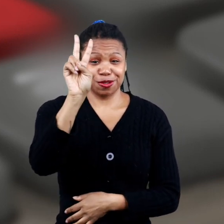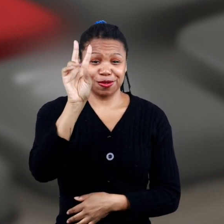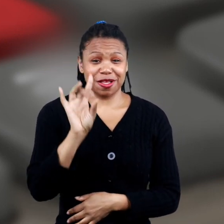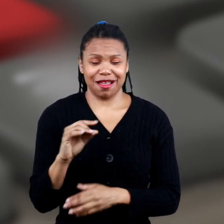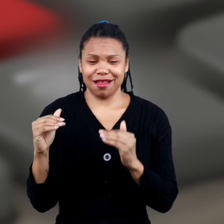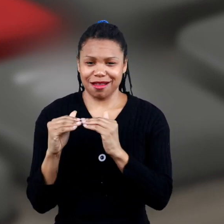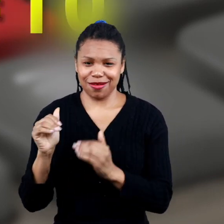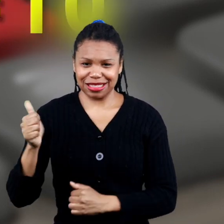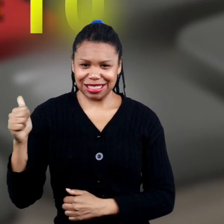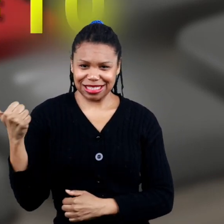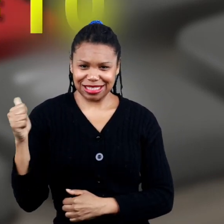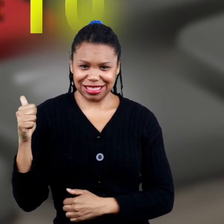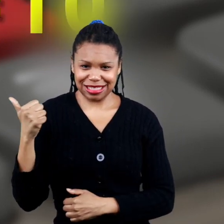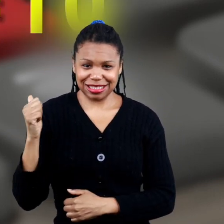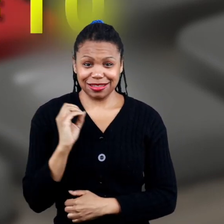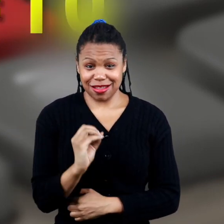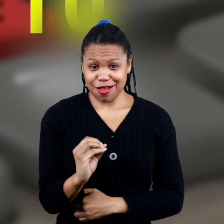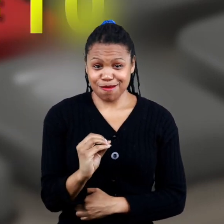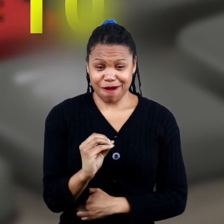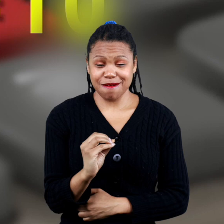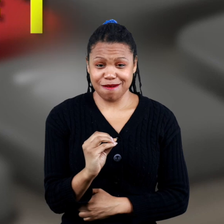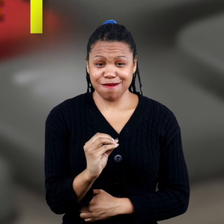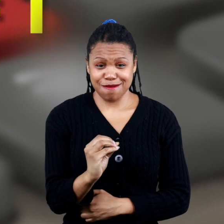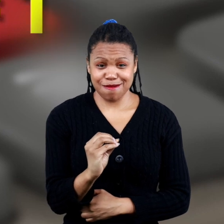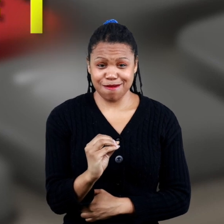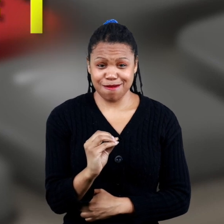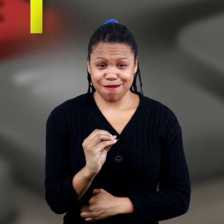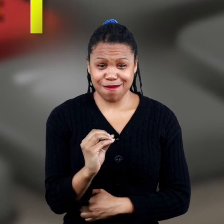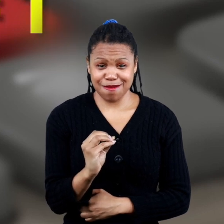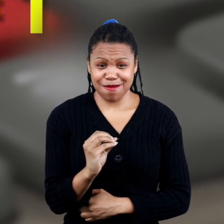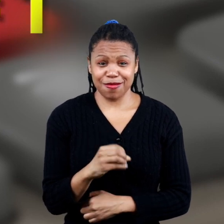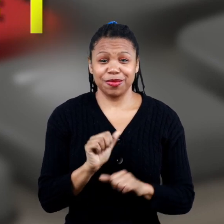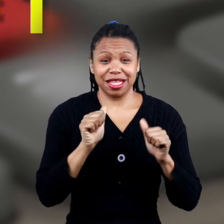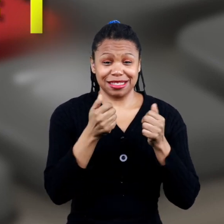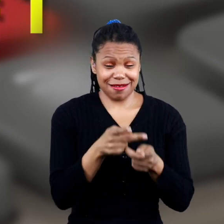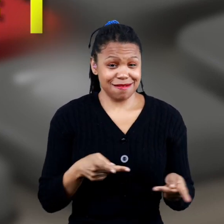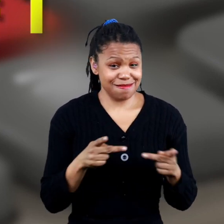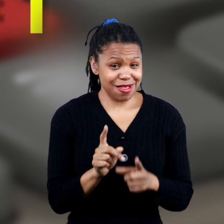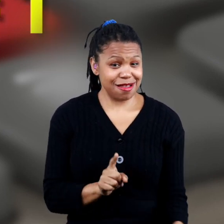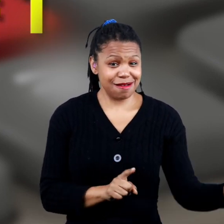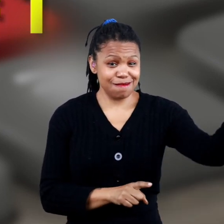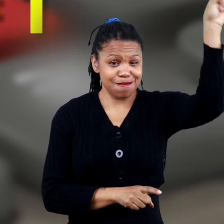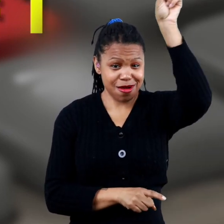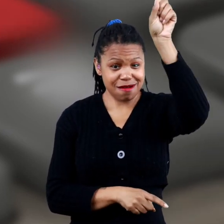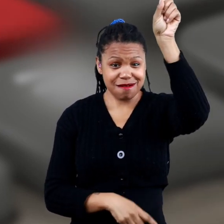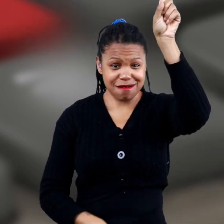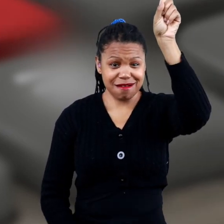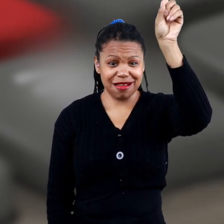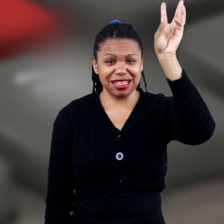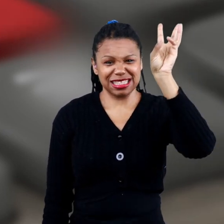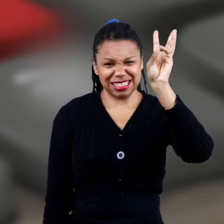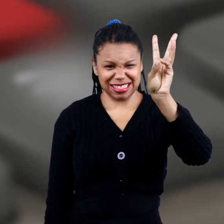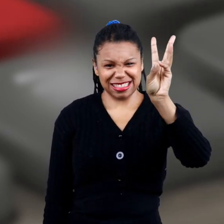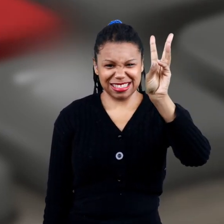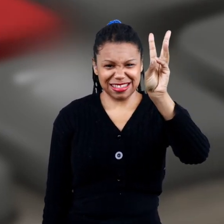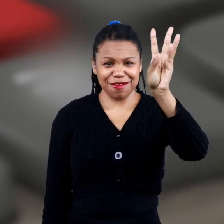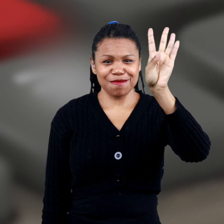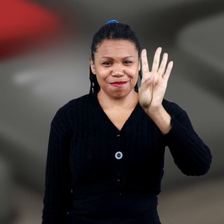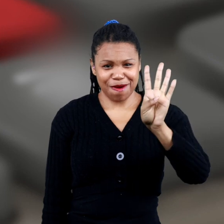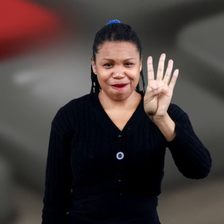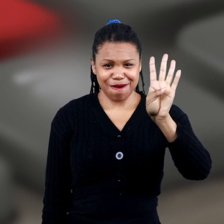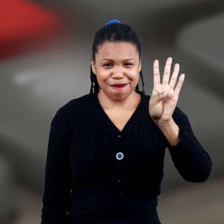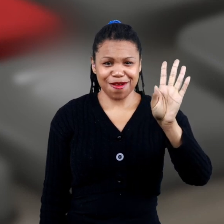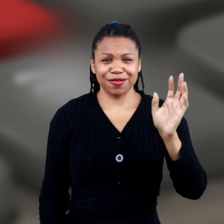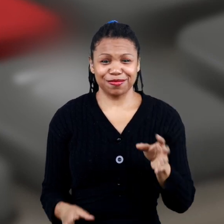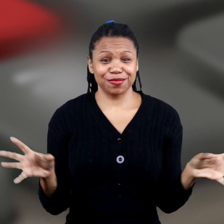the two and the eight equal ten. So a zero goes in the ones column. A one goes up in the tens column